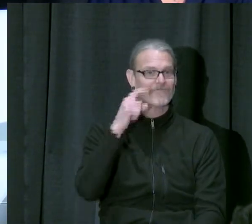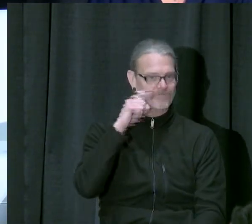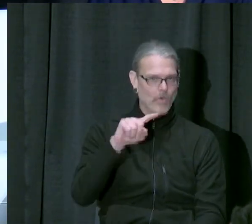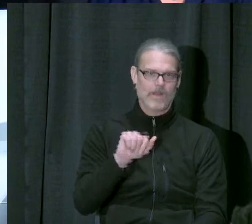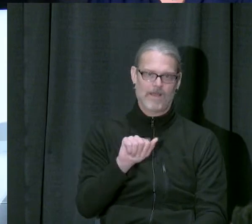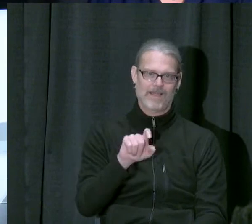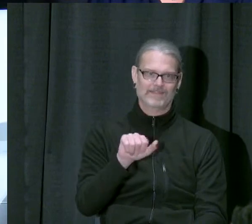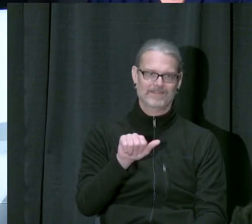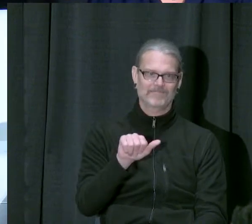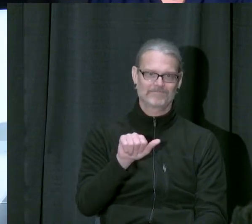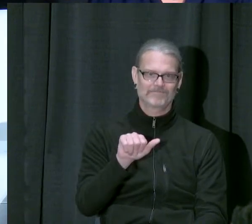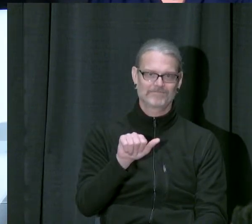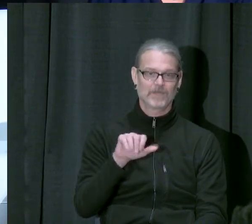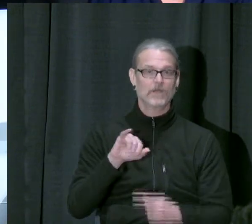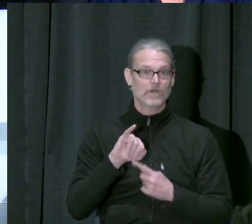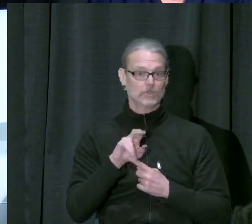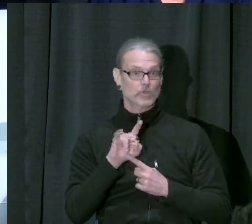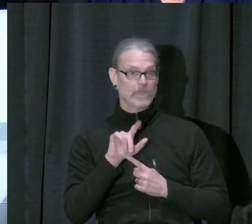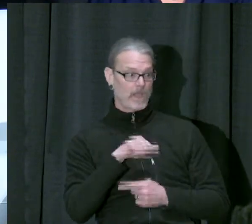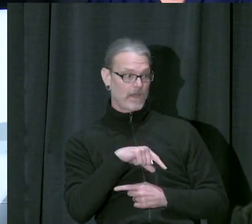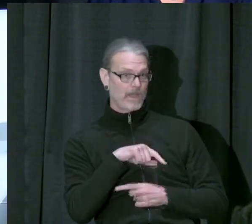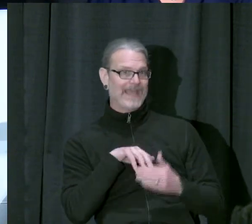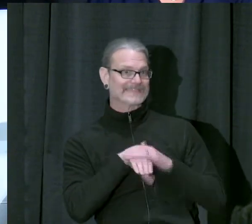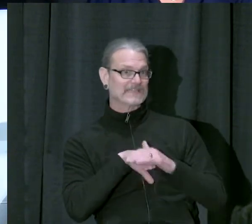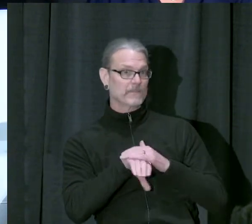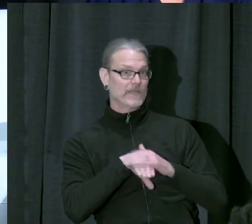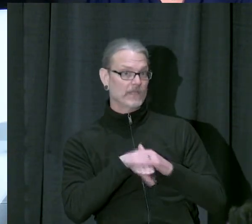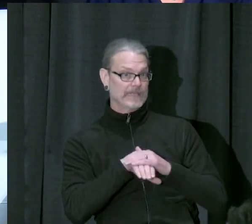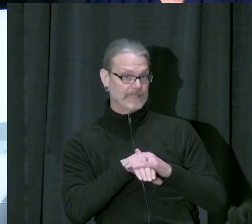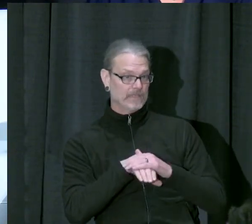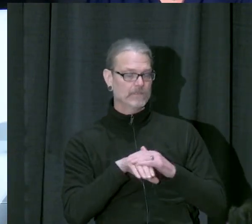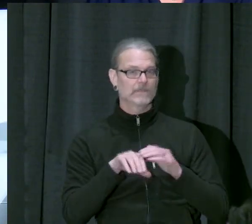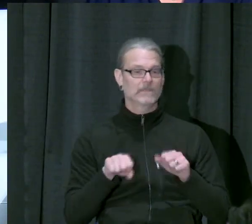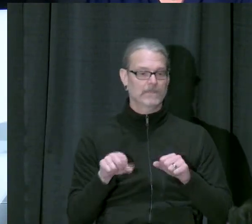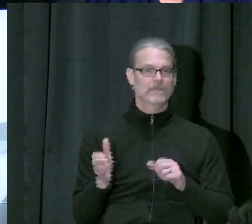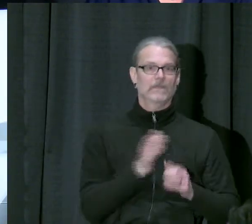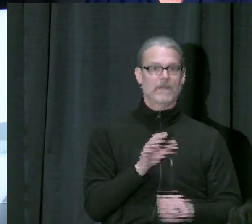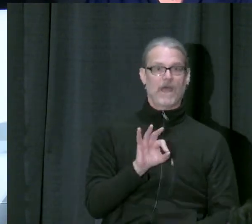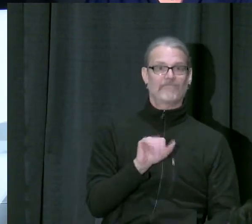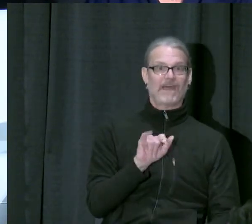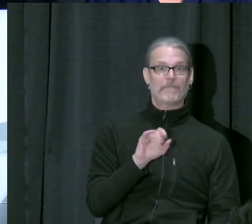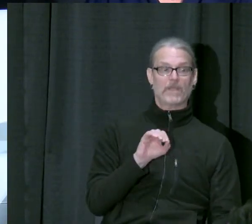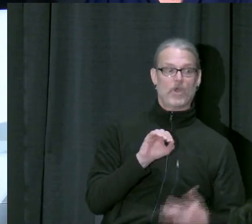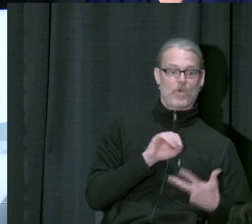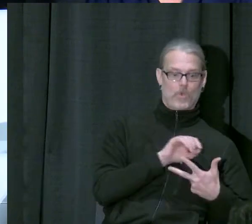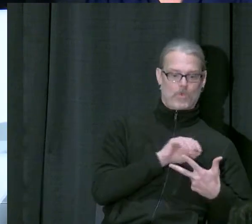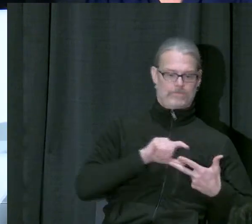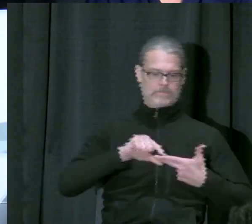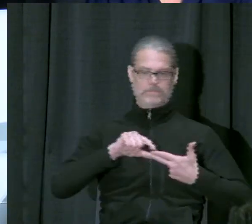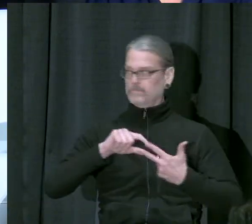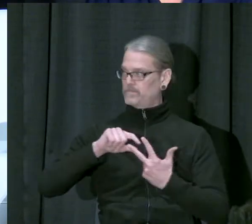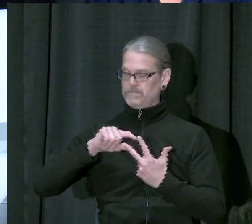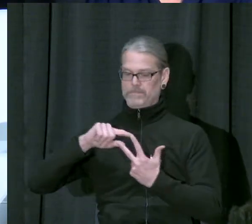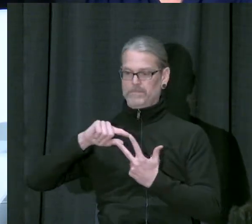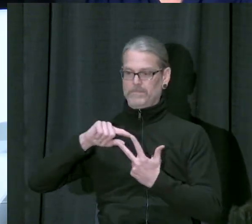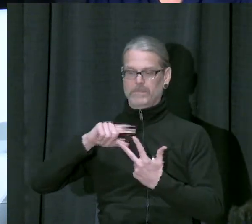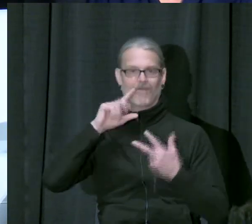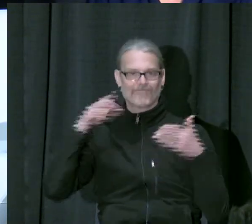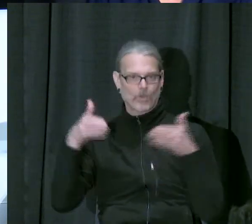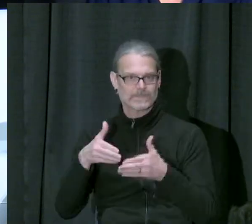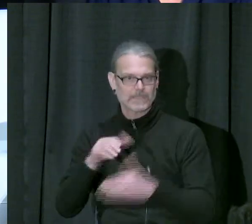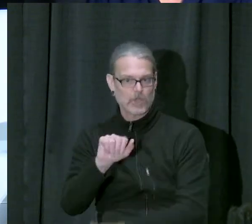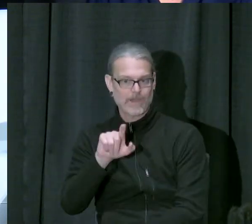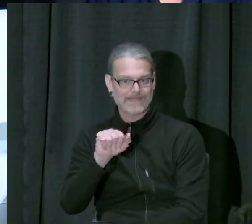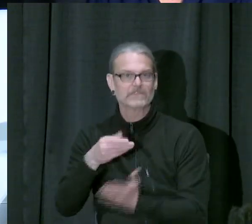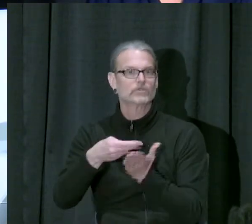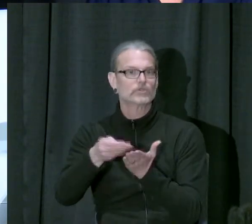Alexa. Juliana is in the Alexa Accessibility Org, and Fabio and Jesse are both focusing on Alexa